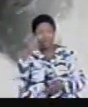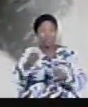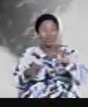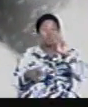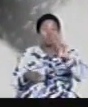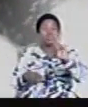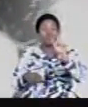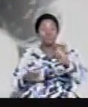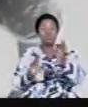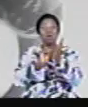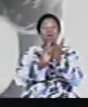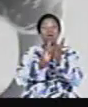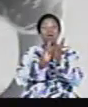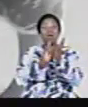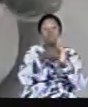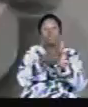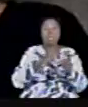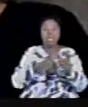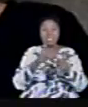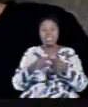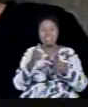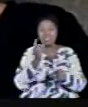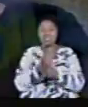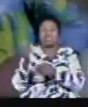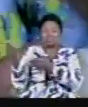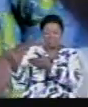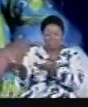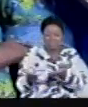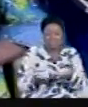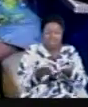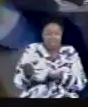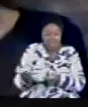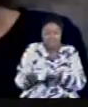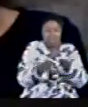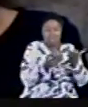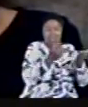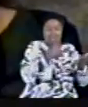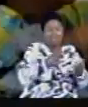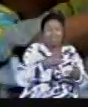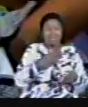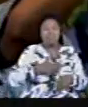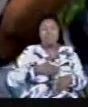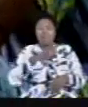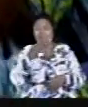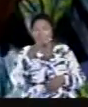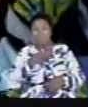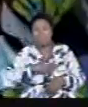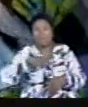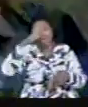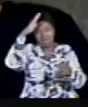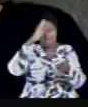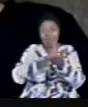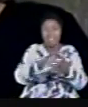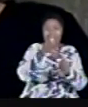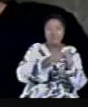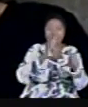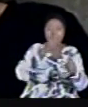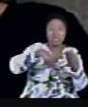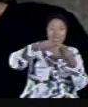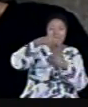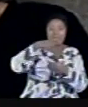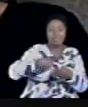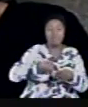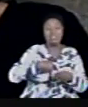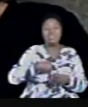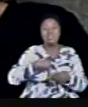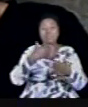wee. Anything I'm doing, they carry me to base, my mom, my husband, everybody around me. Before I know,